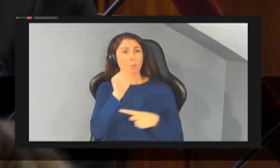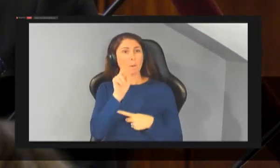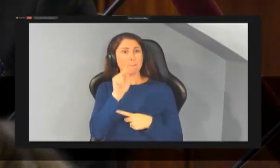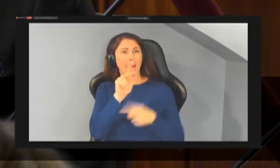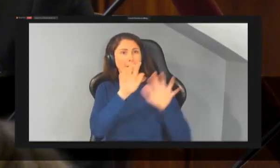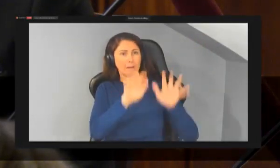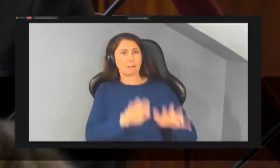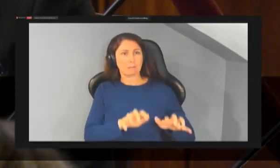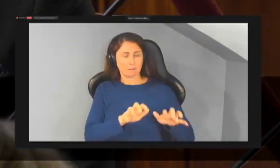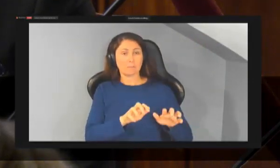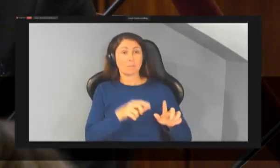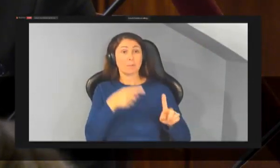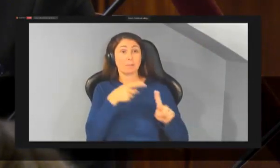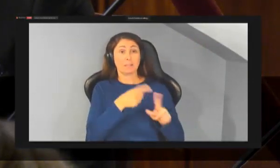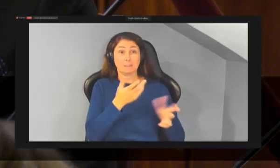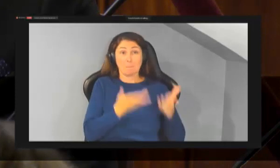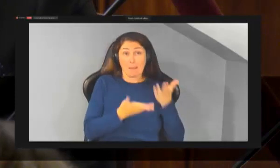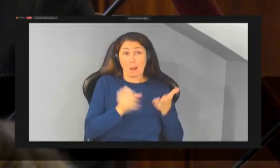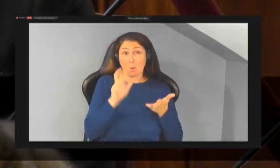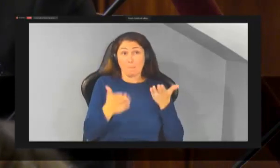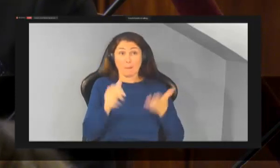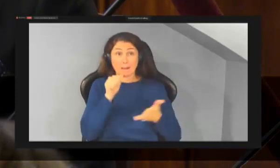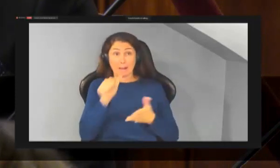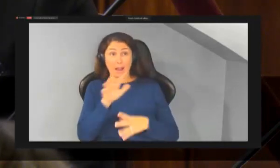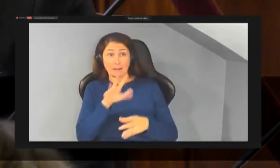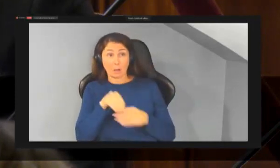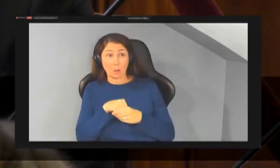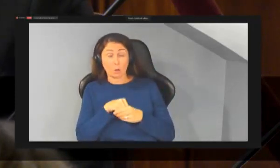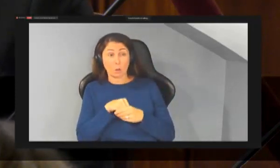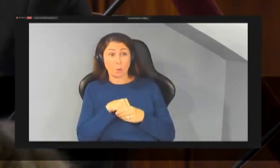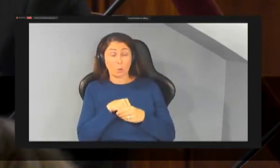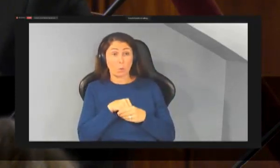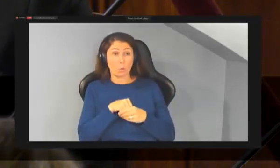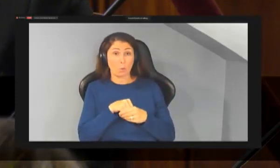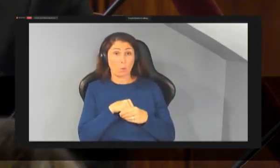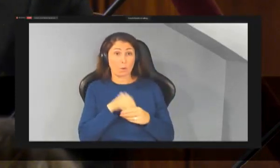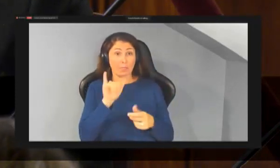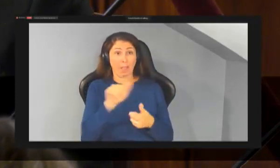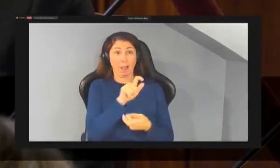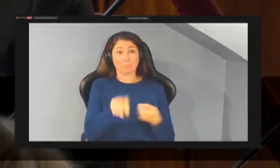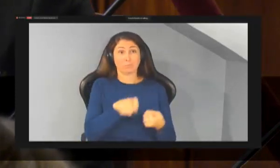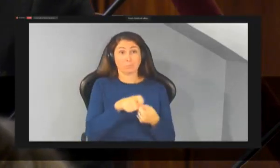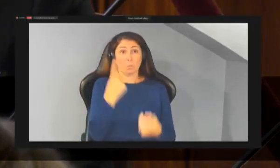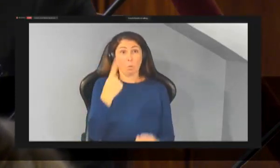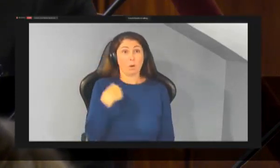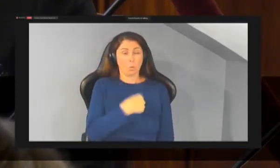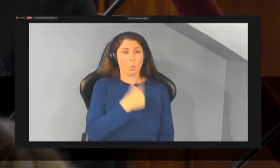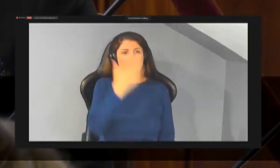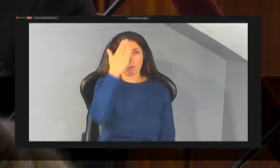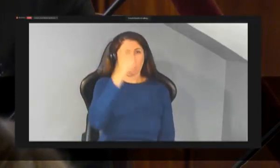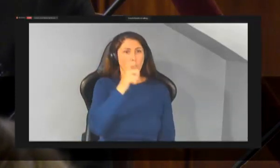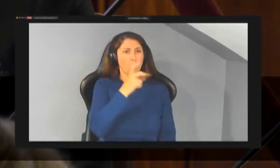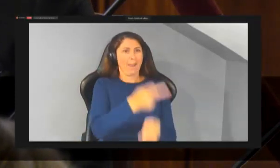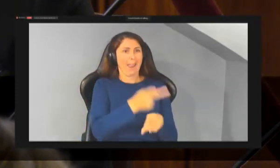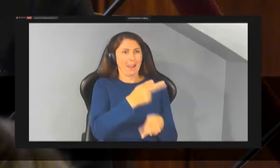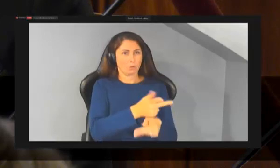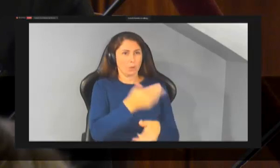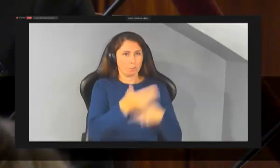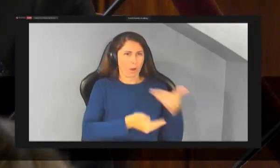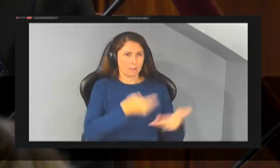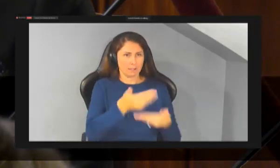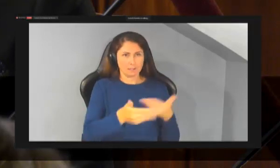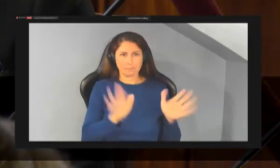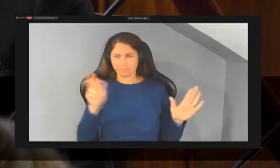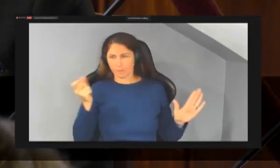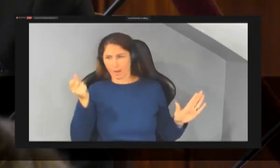which may or may not include the designated one that we know handles some of that processing. Got it.